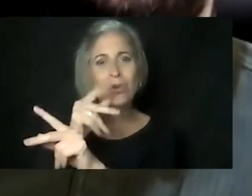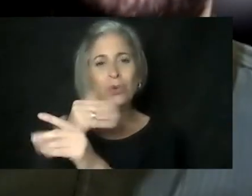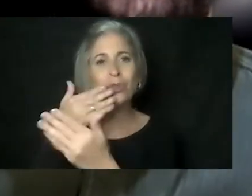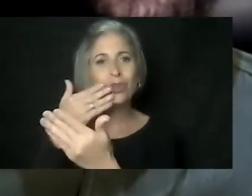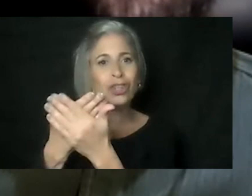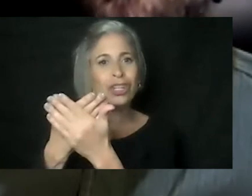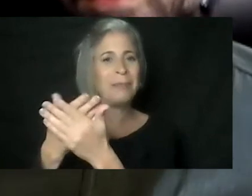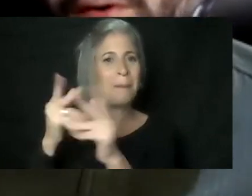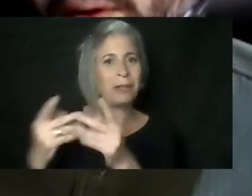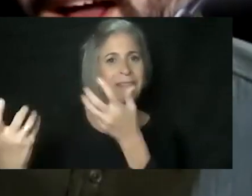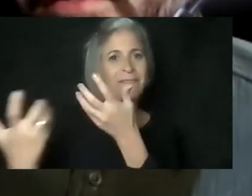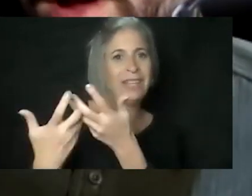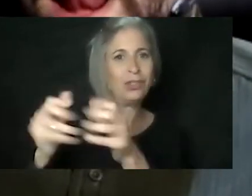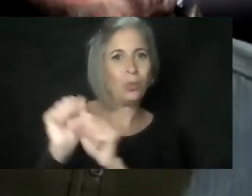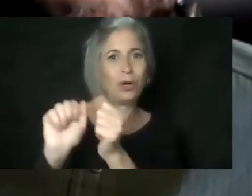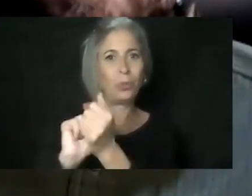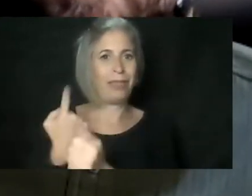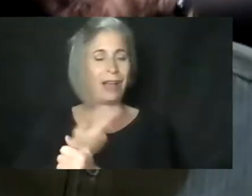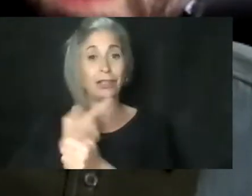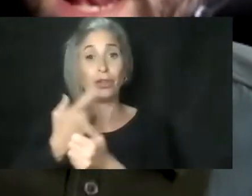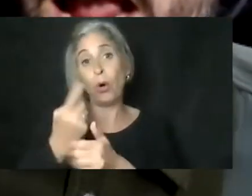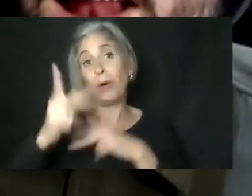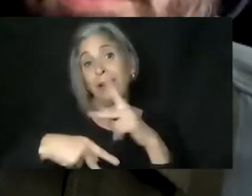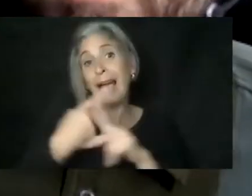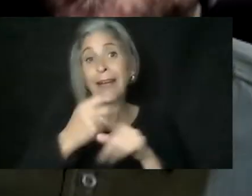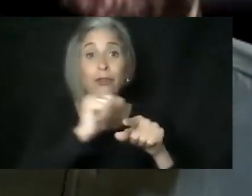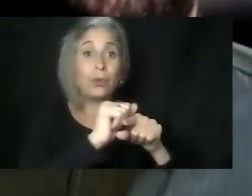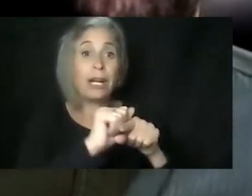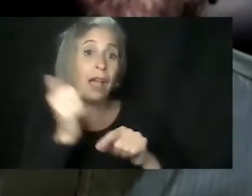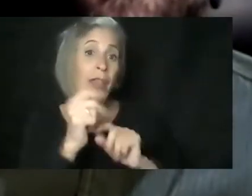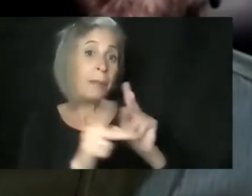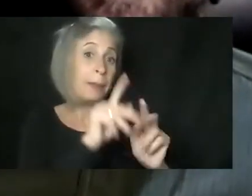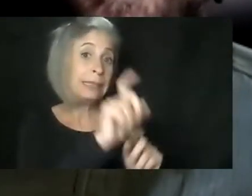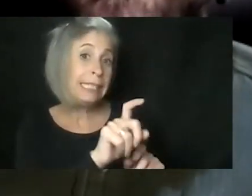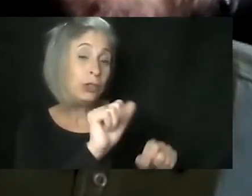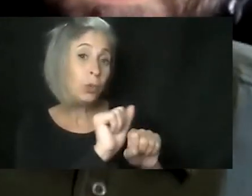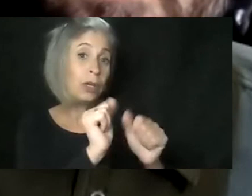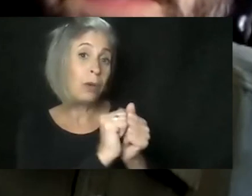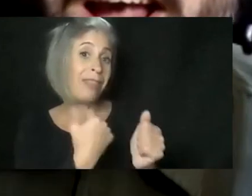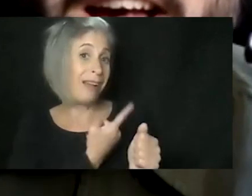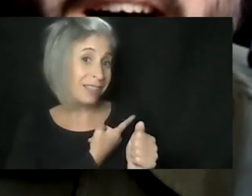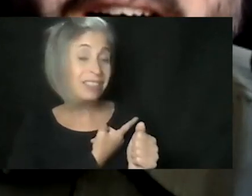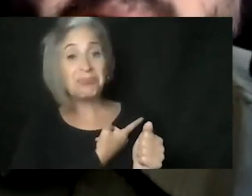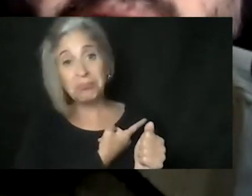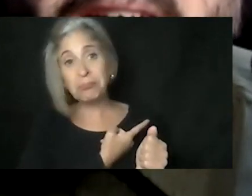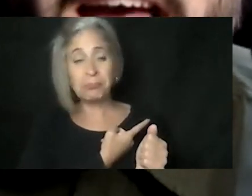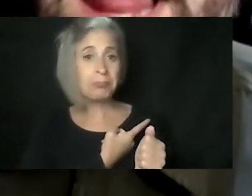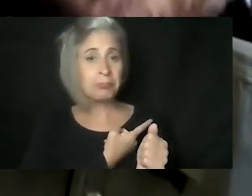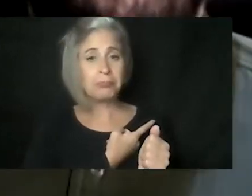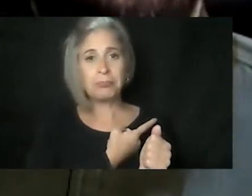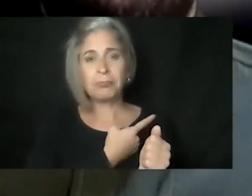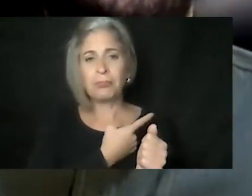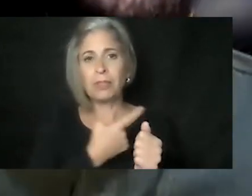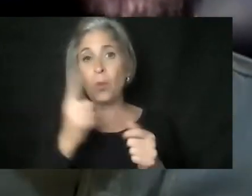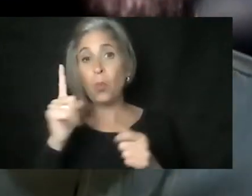work with us, or what kind of training some of their folks might need in order to be able to work with us, that kind of thing.